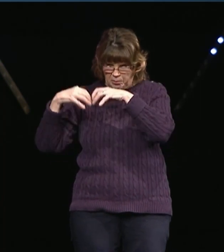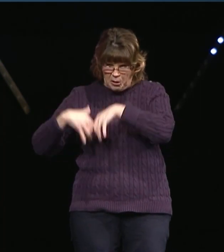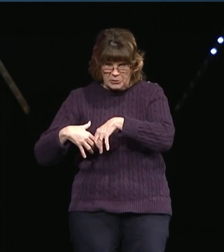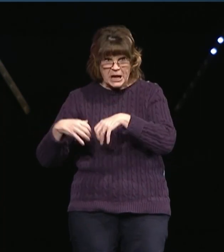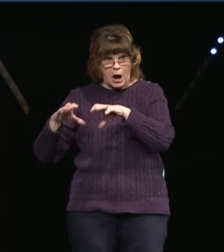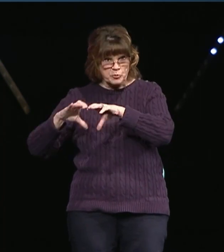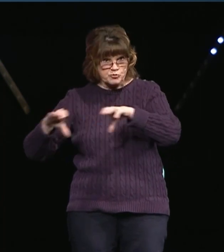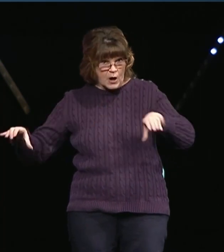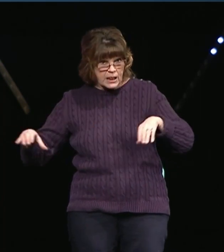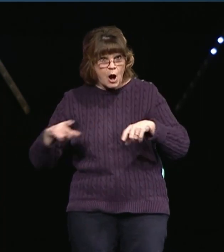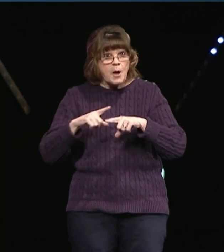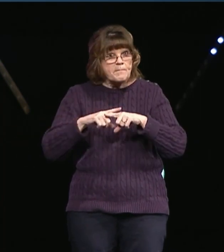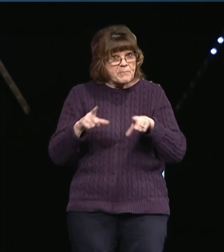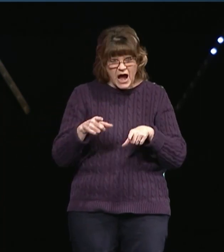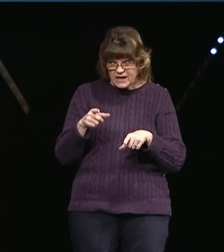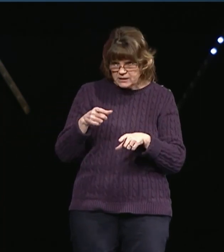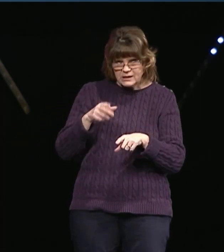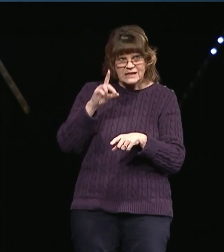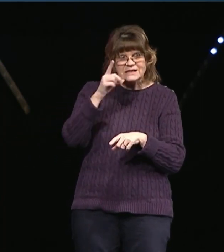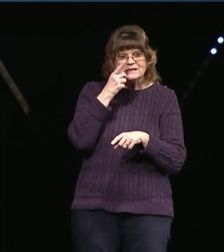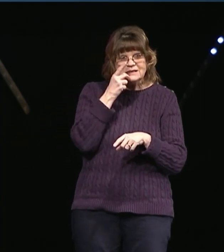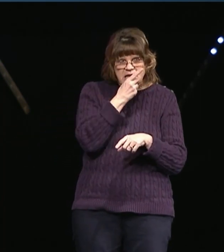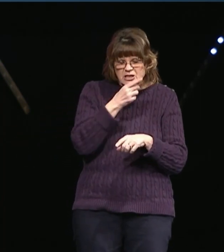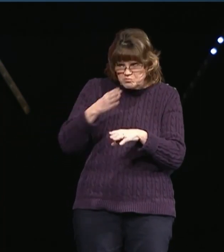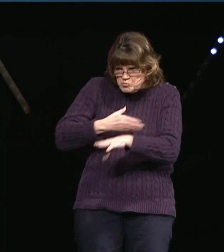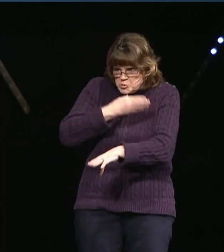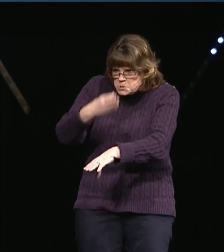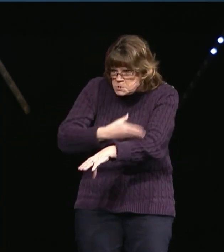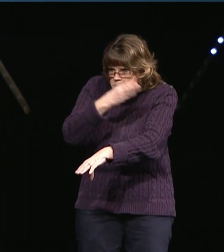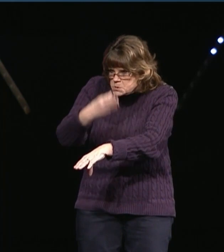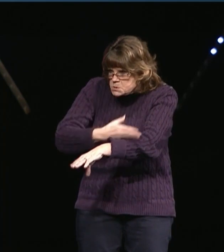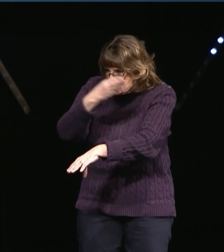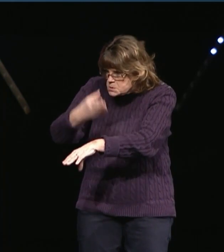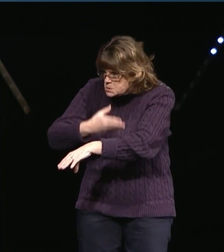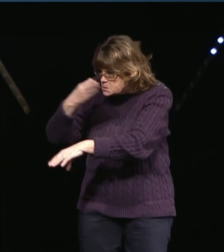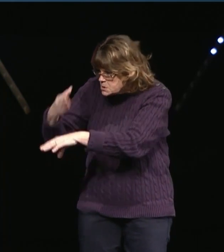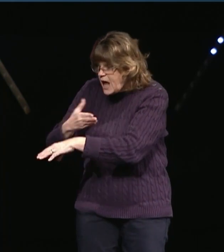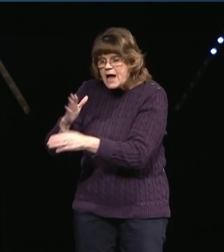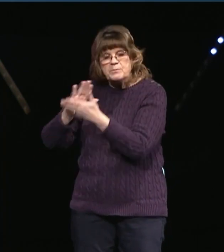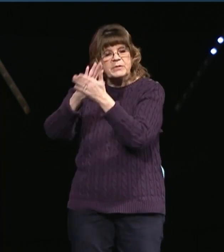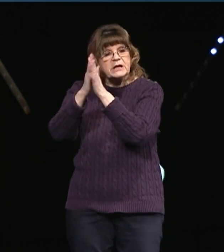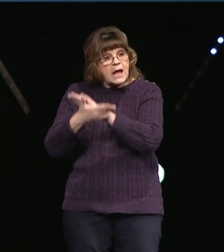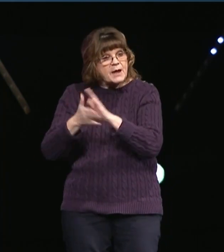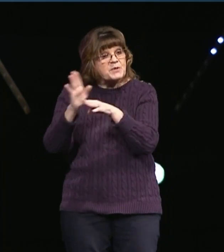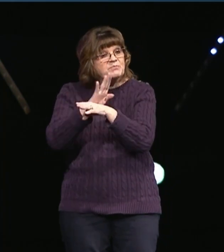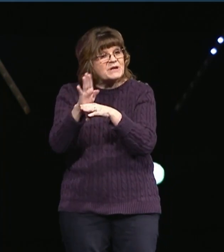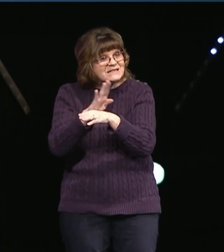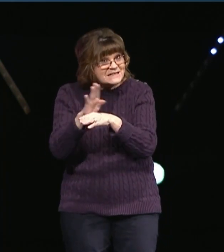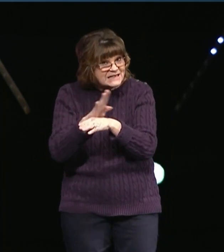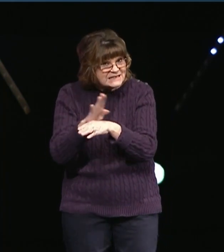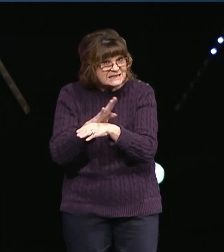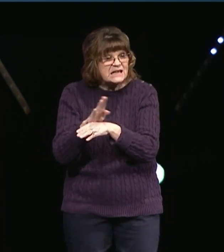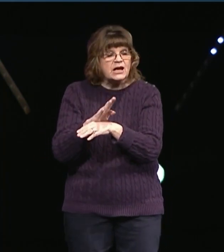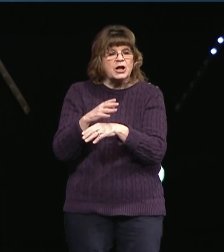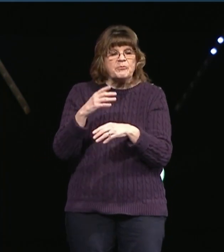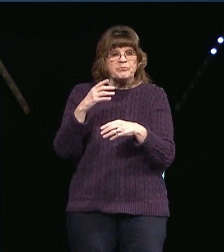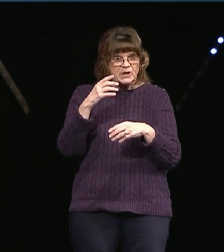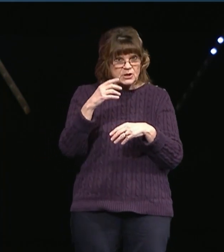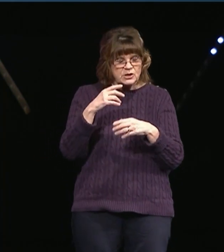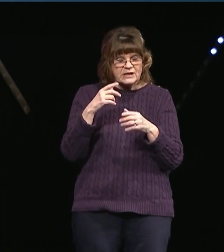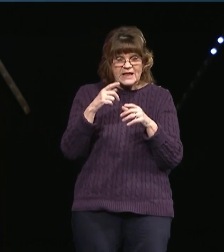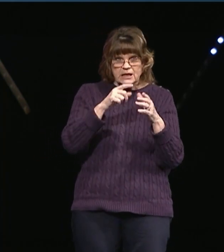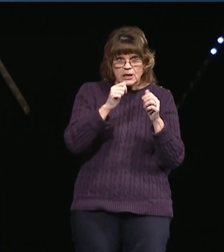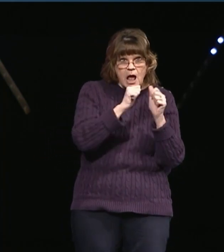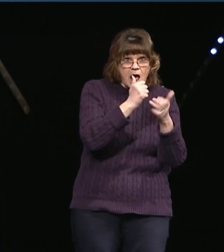in restoring that wreck into a lucrative business of buying, remodeling, and selling trailer homes to finance his